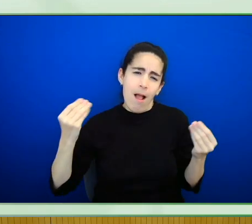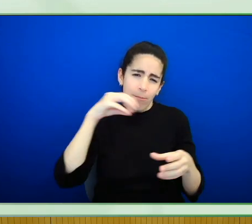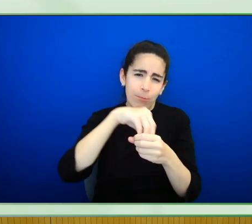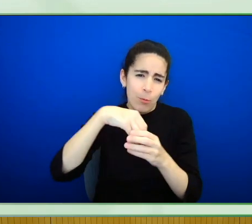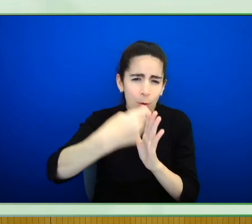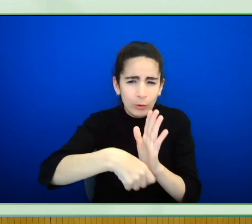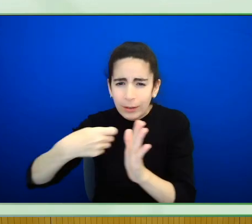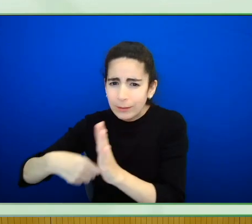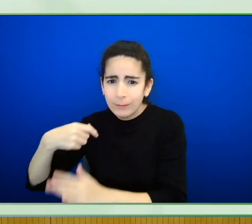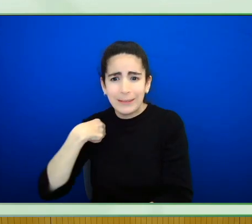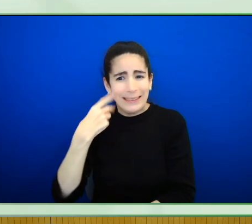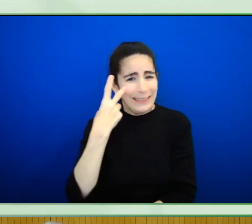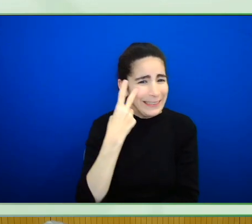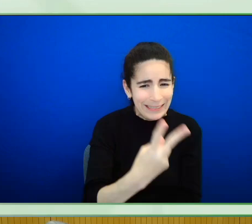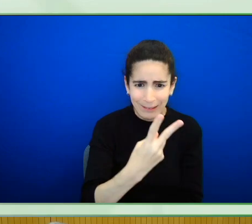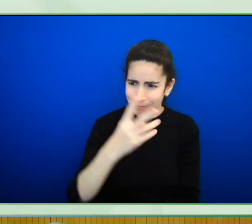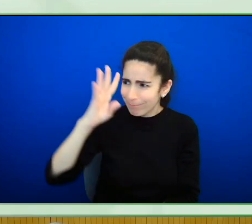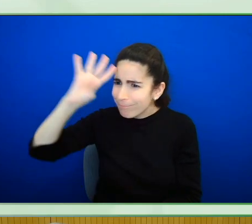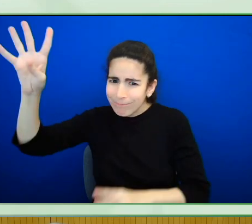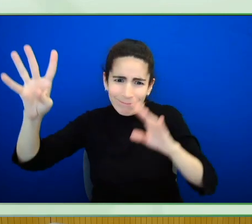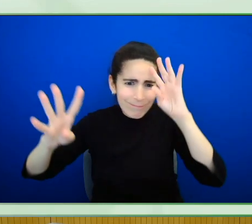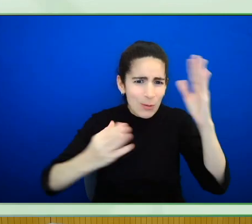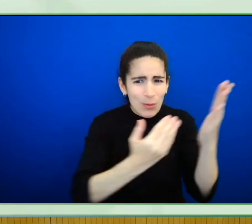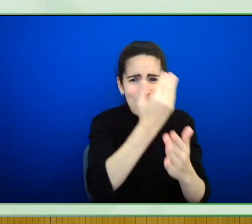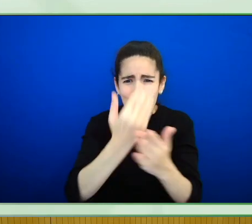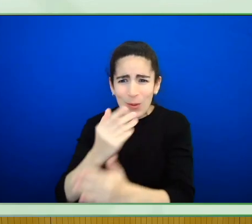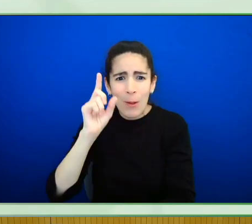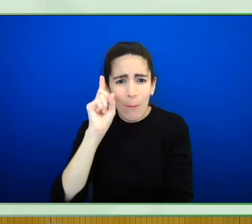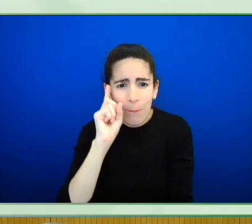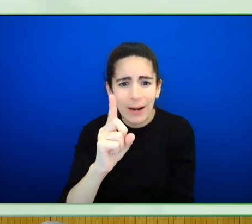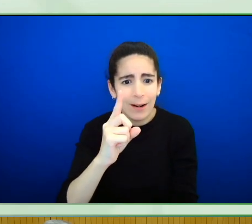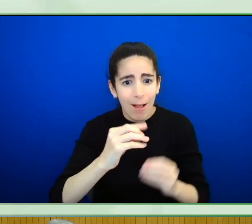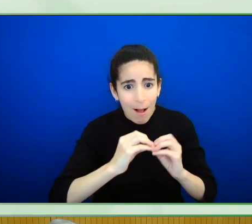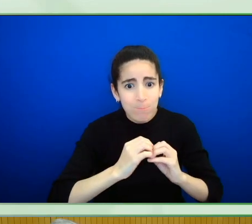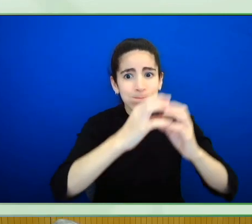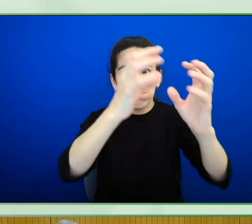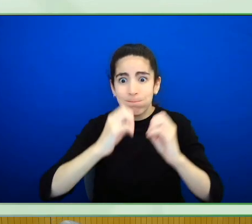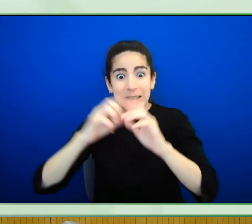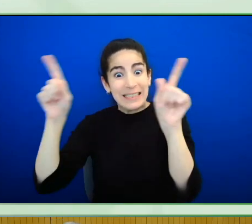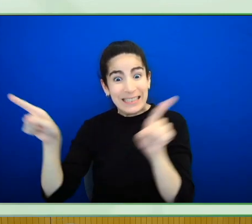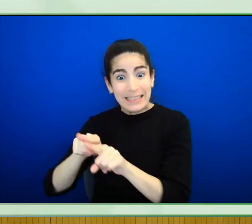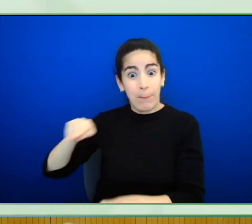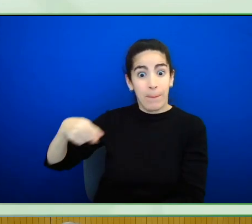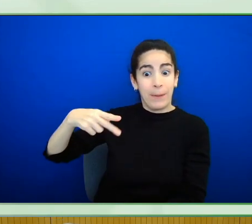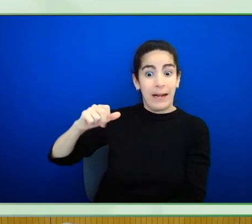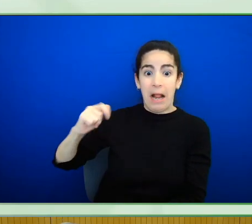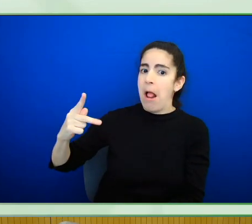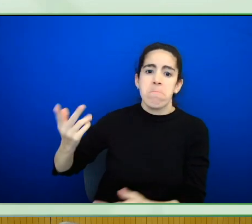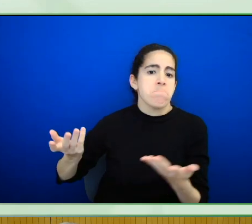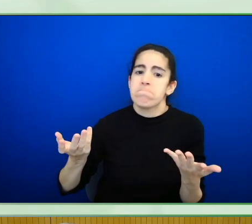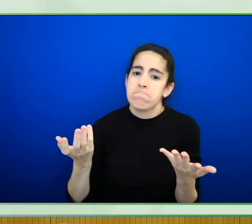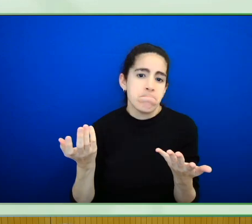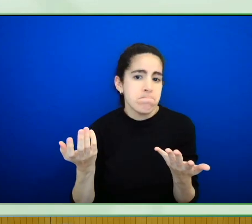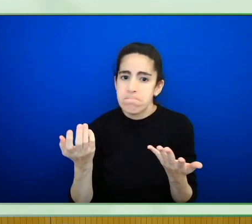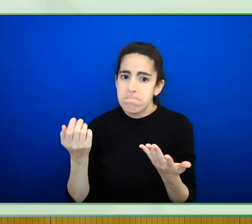across a device like Peak, that it is so easily acceptable by the user, the ready